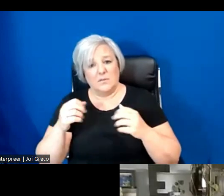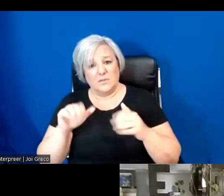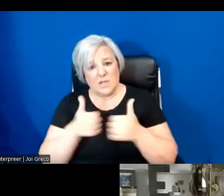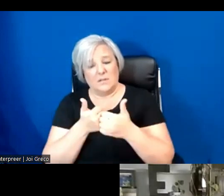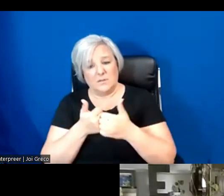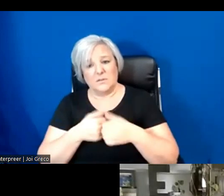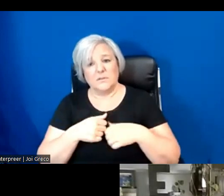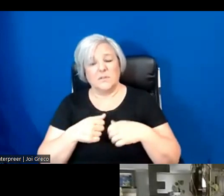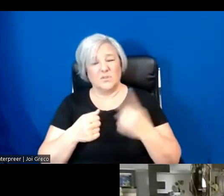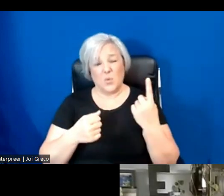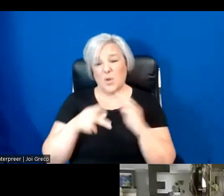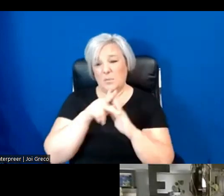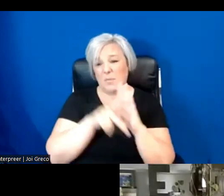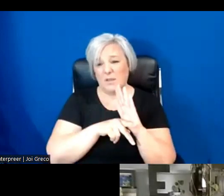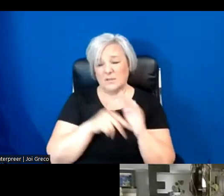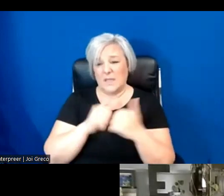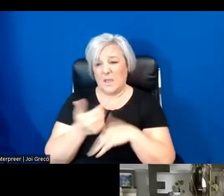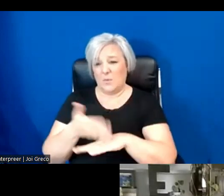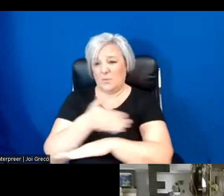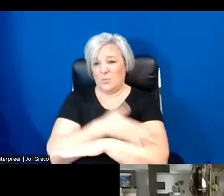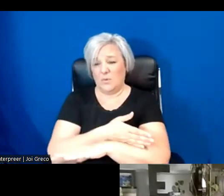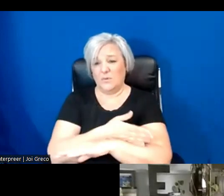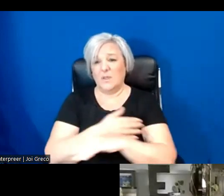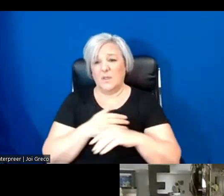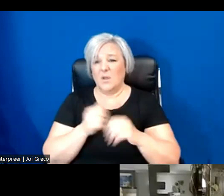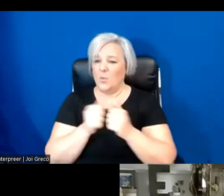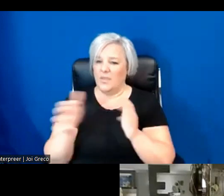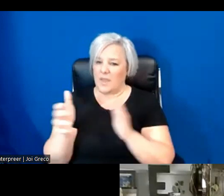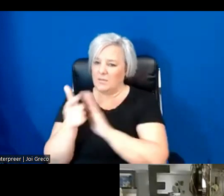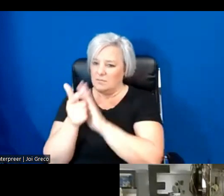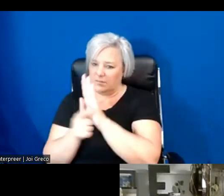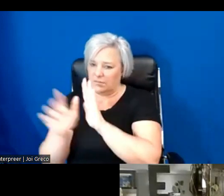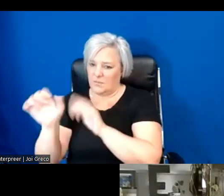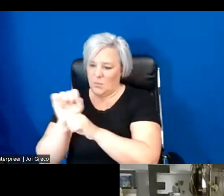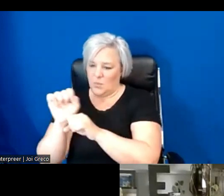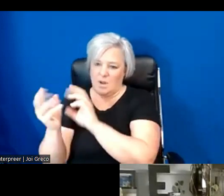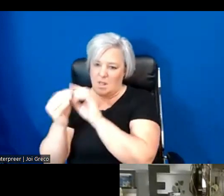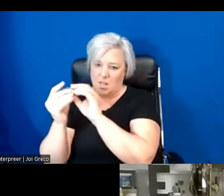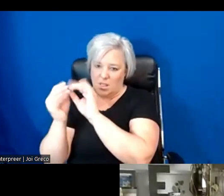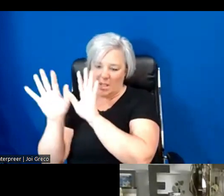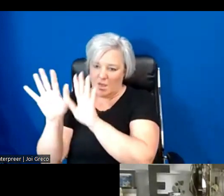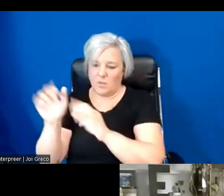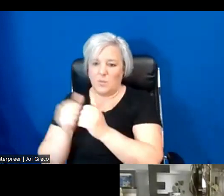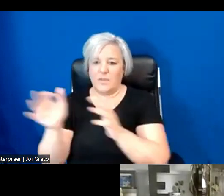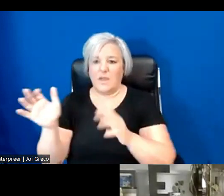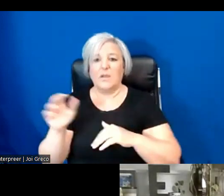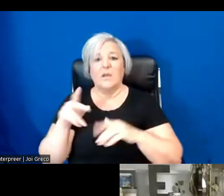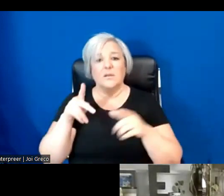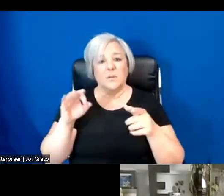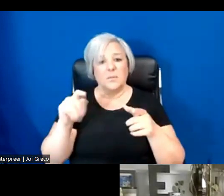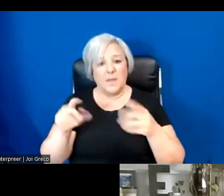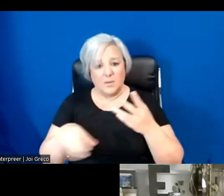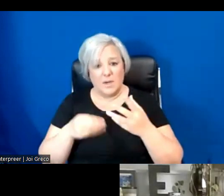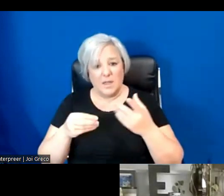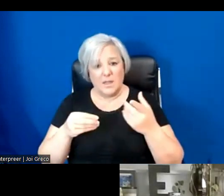a policy was improved without legislative work there, right? And so anyhow, Pat, do you want to build on that? Yeah,